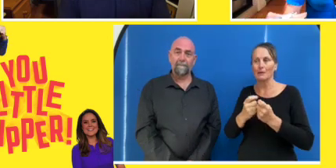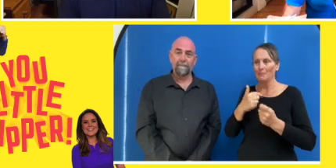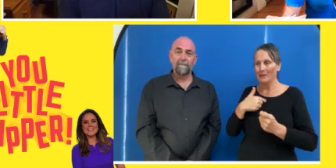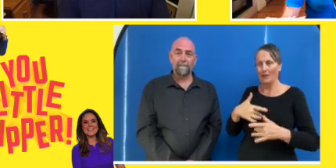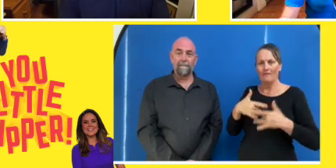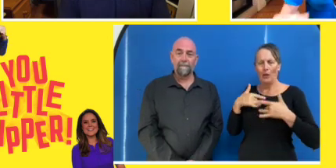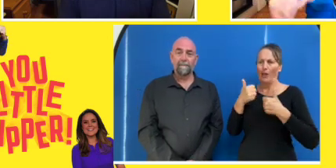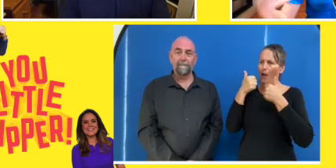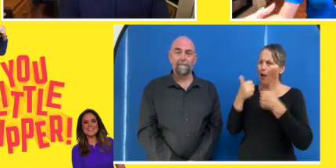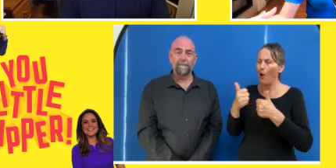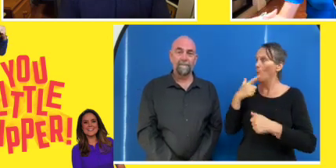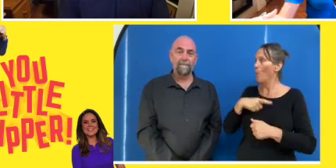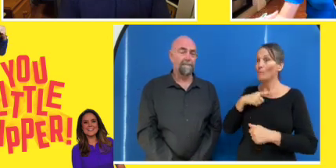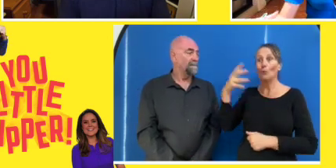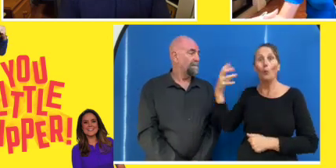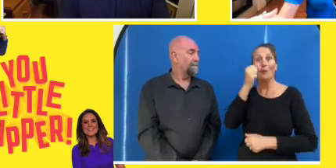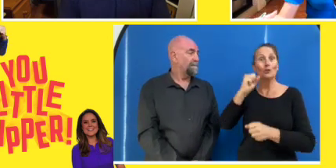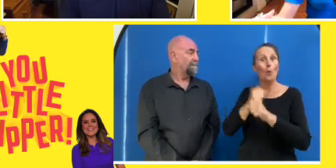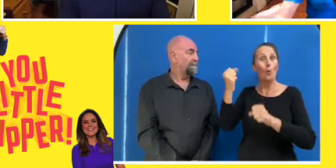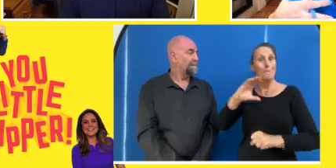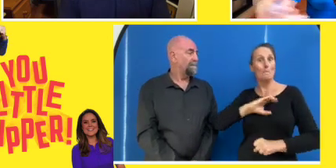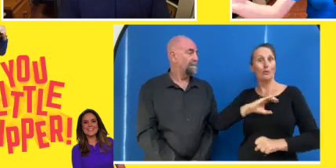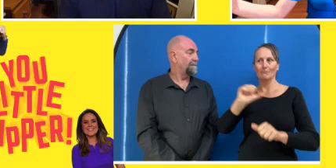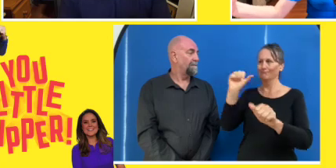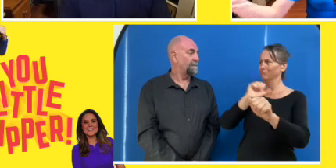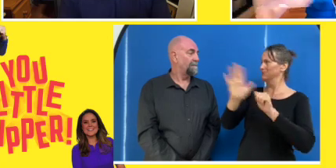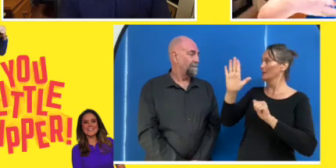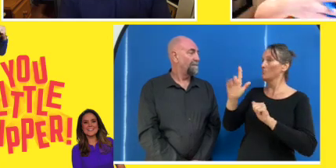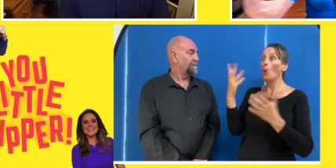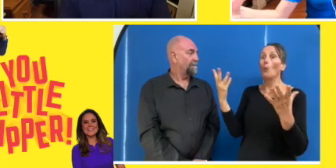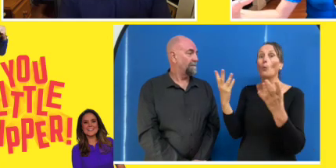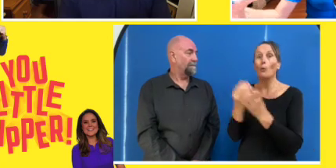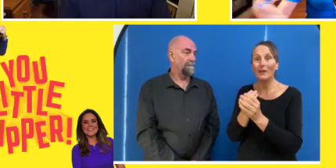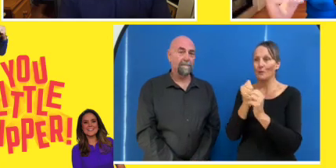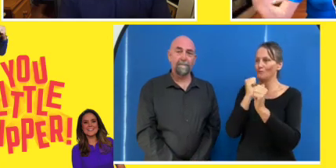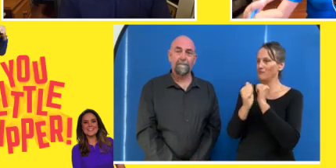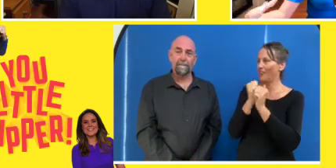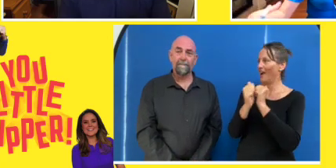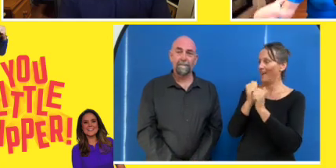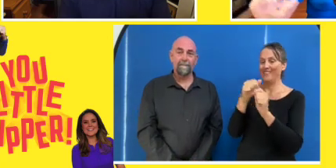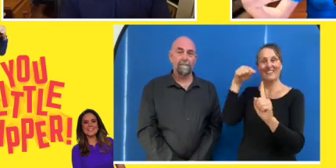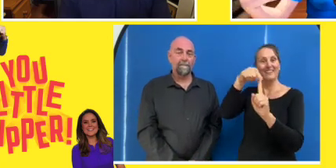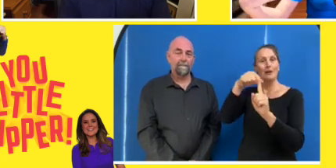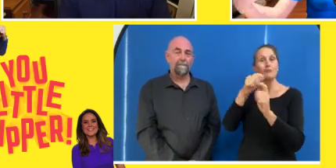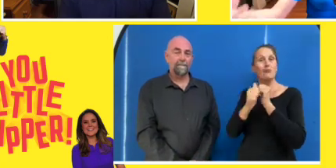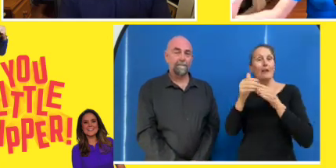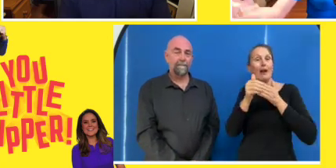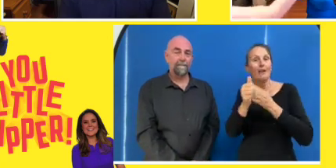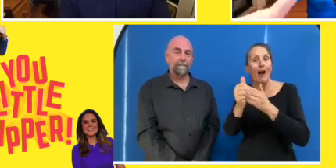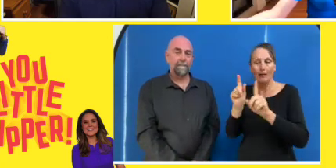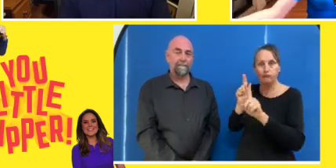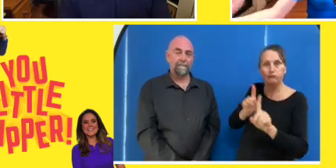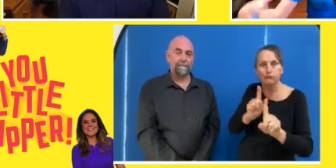what made it so special for me and why it qualifies as the best of the rest is because when you win a gold medal, amazing. When you can do that when you're